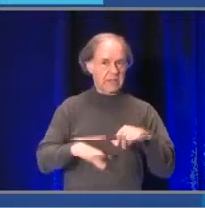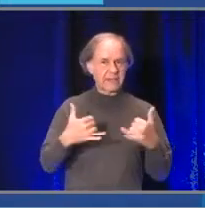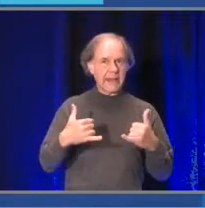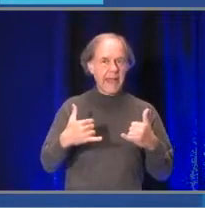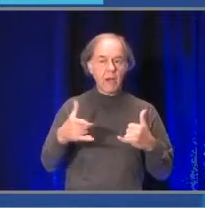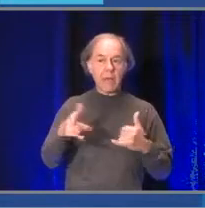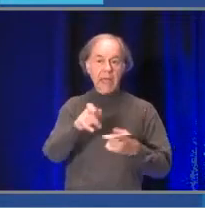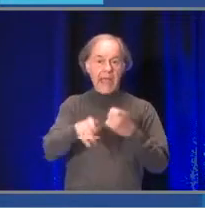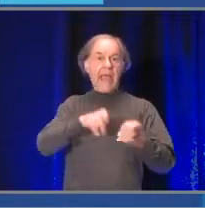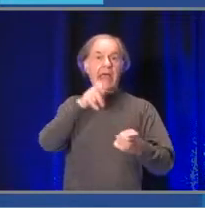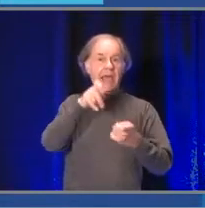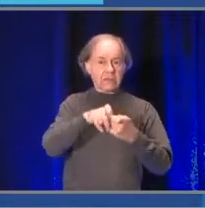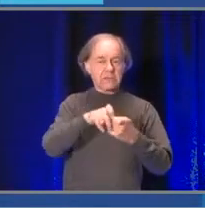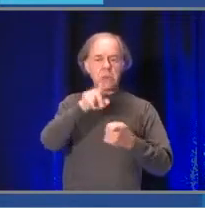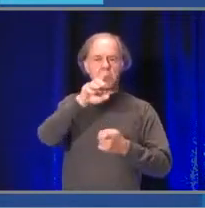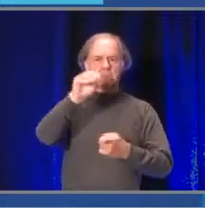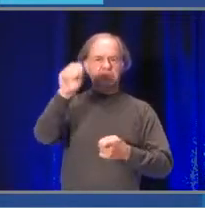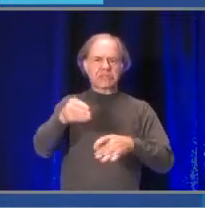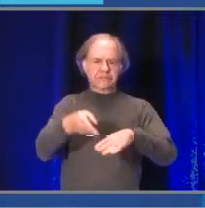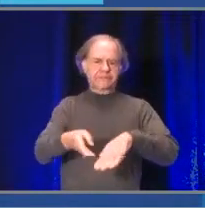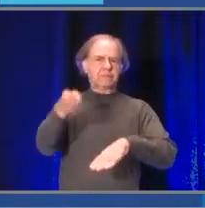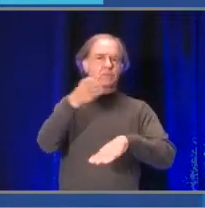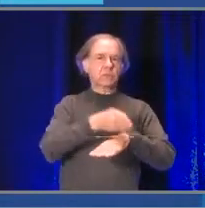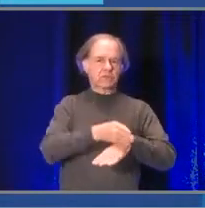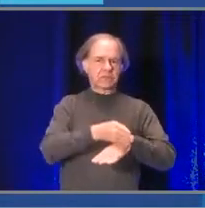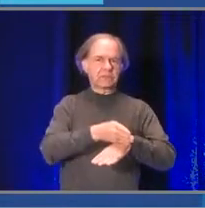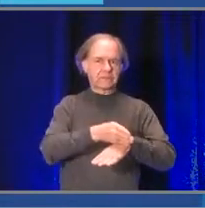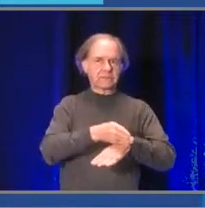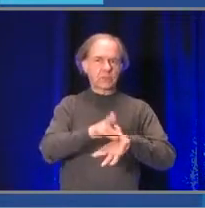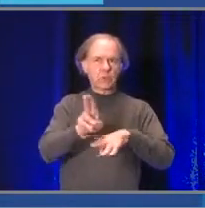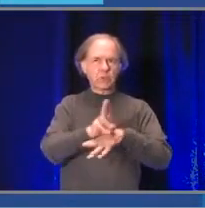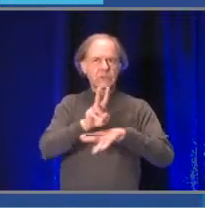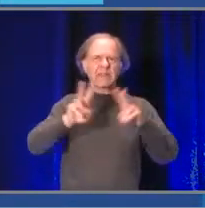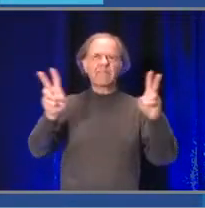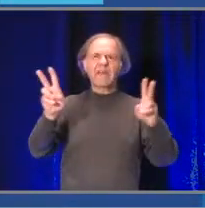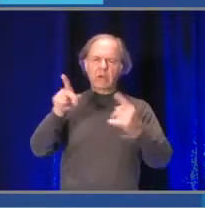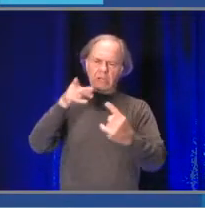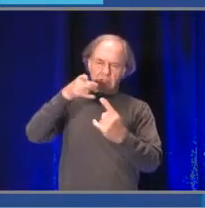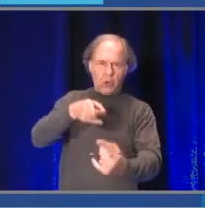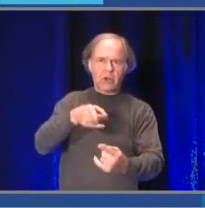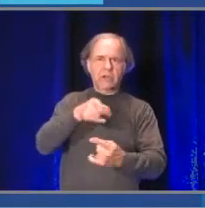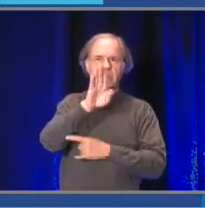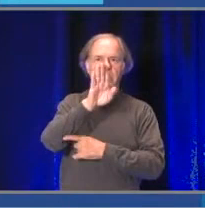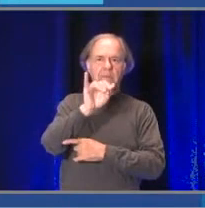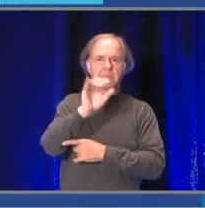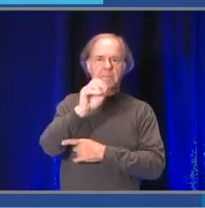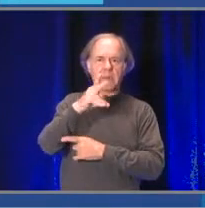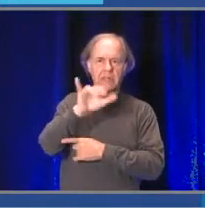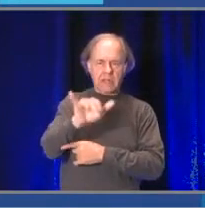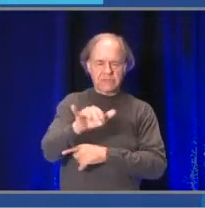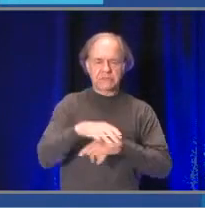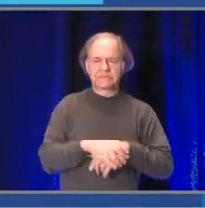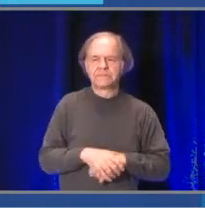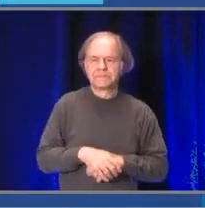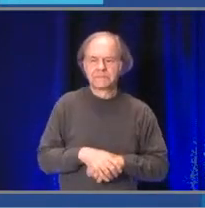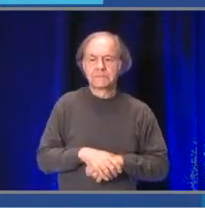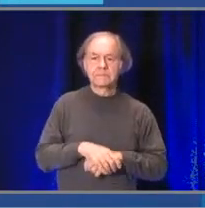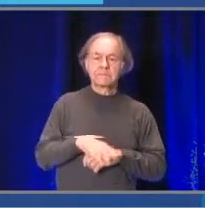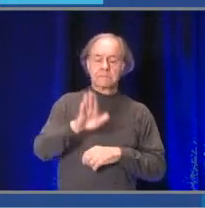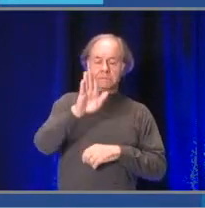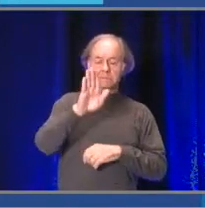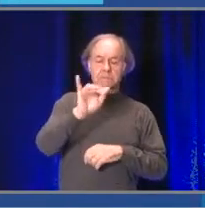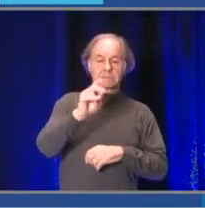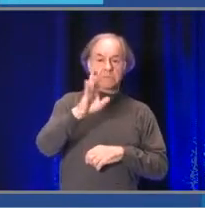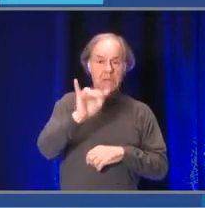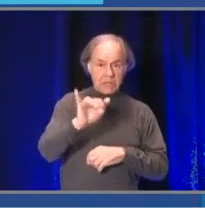our accuracy by 100% by using targeted biopsies. Biopsies are